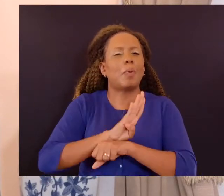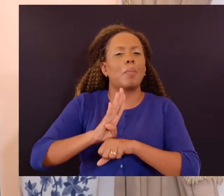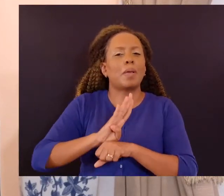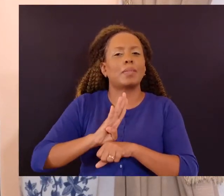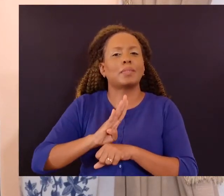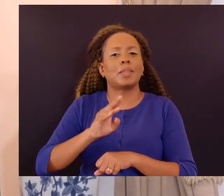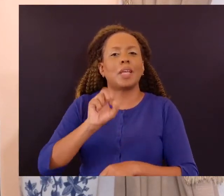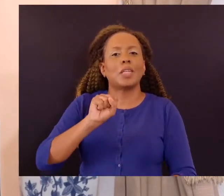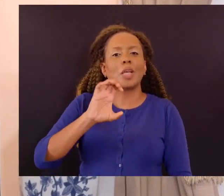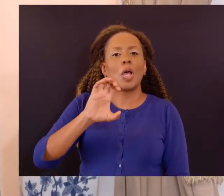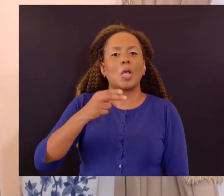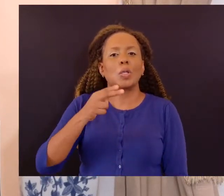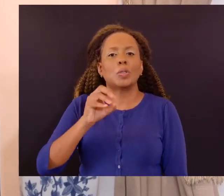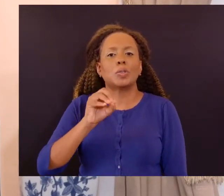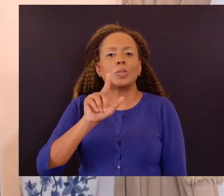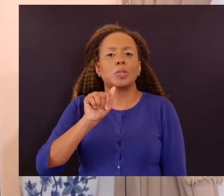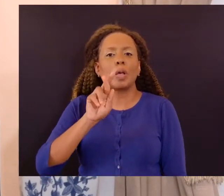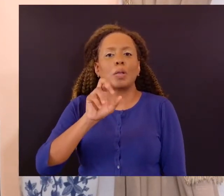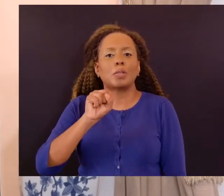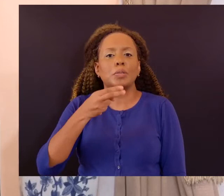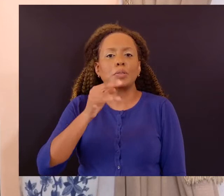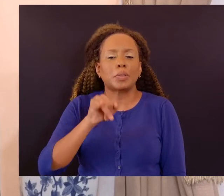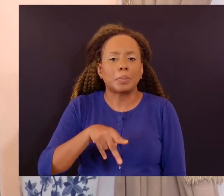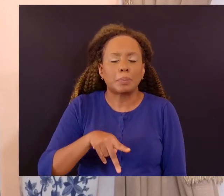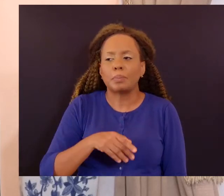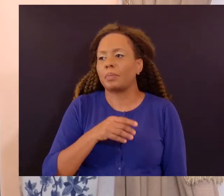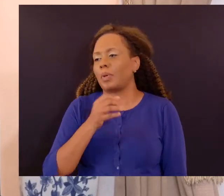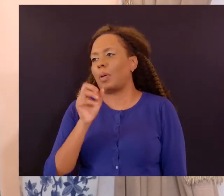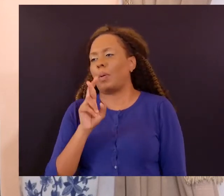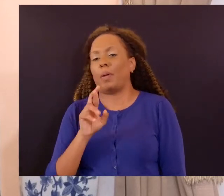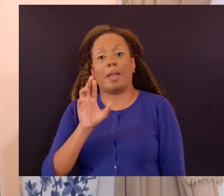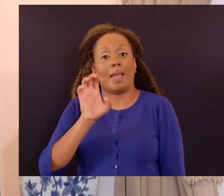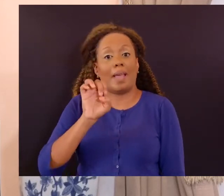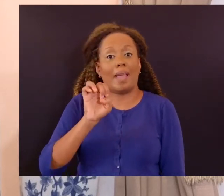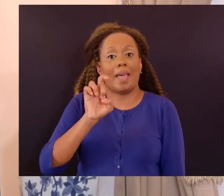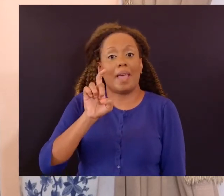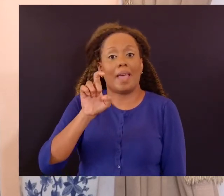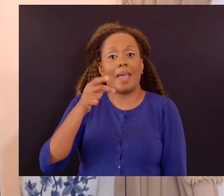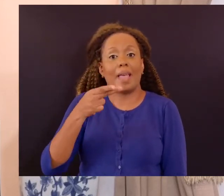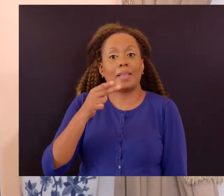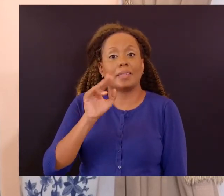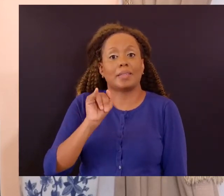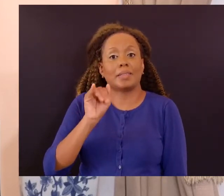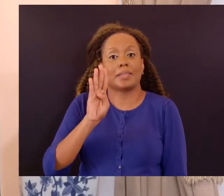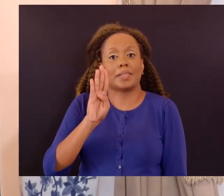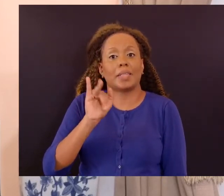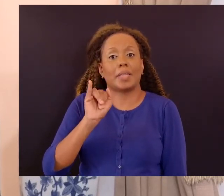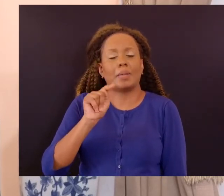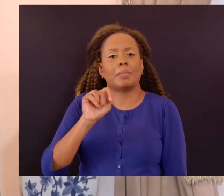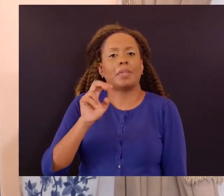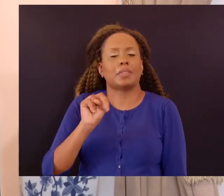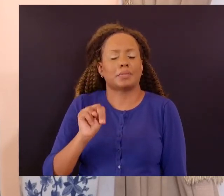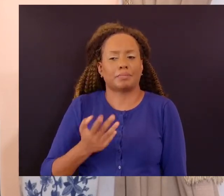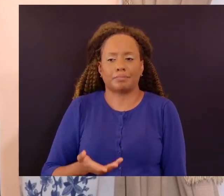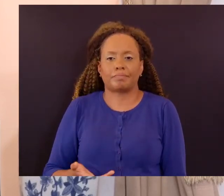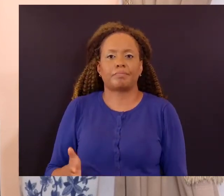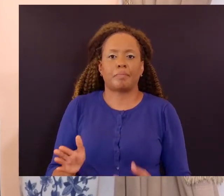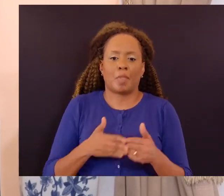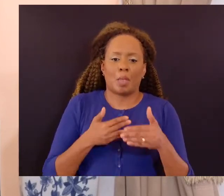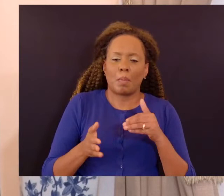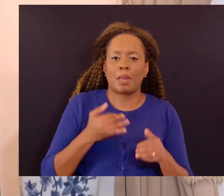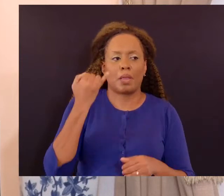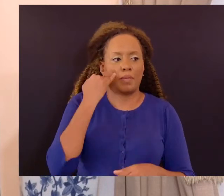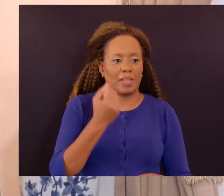can speak to as well in relation to learning support for those students who do choose to defer. Because at both levels, whether it is at the level of the